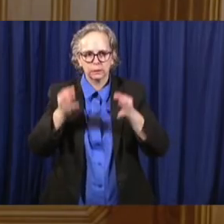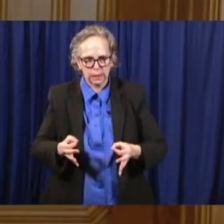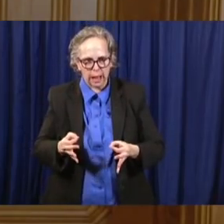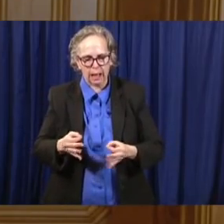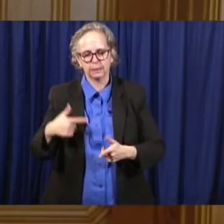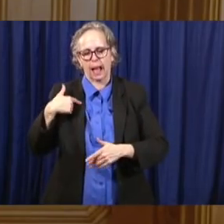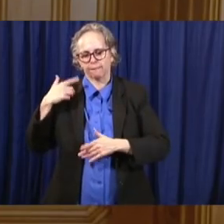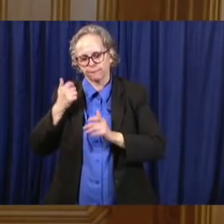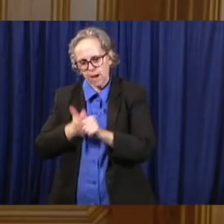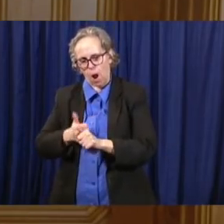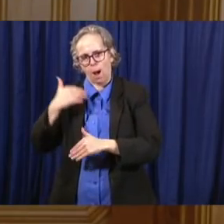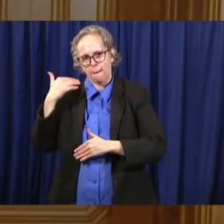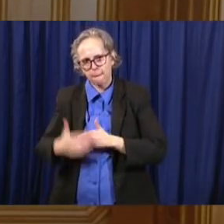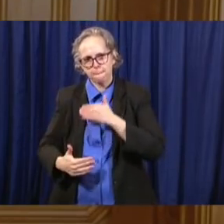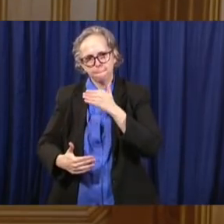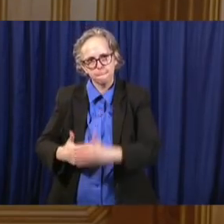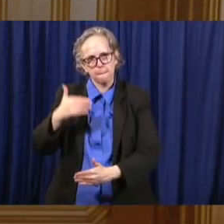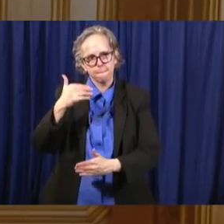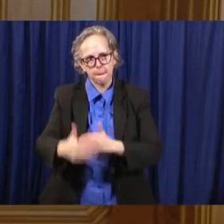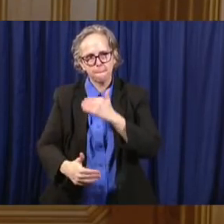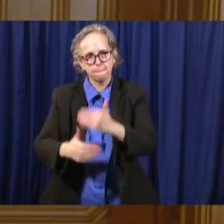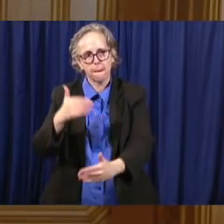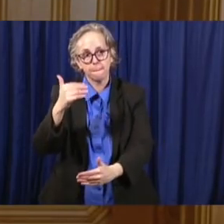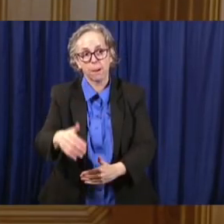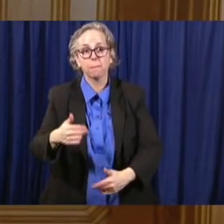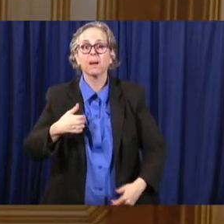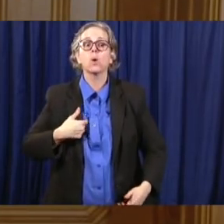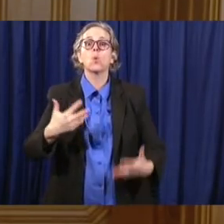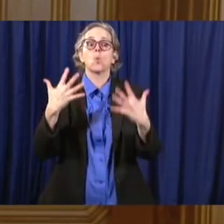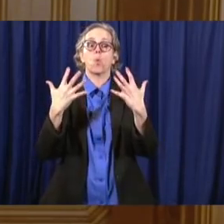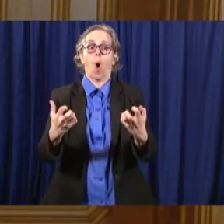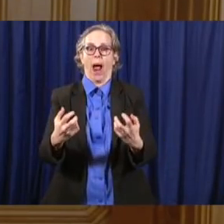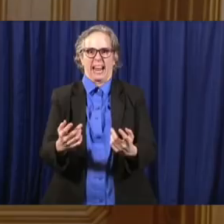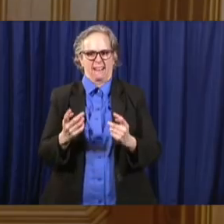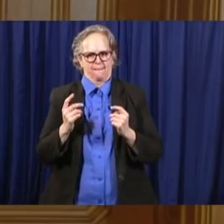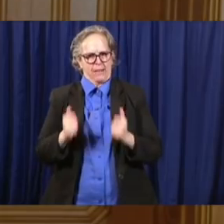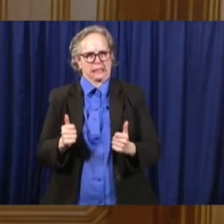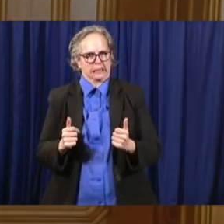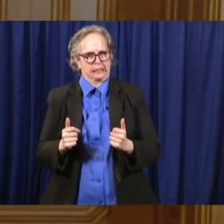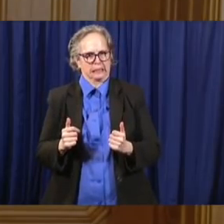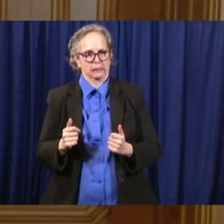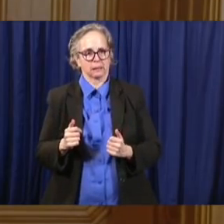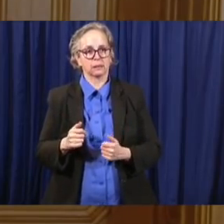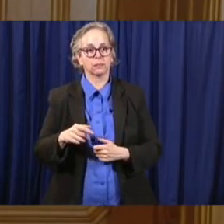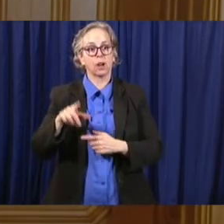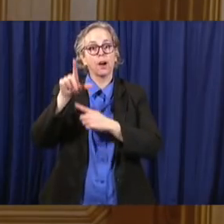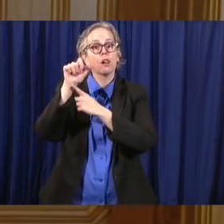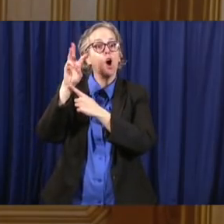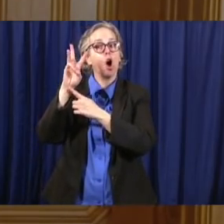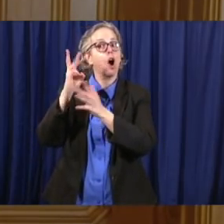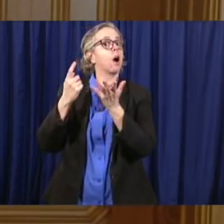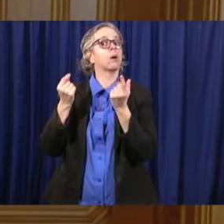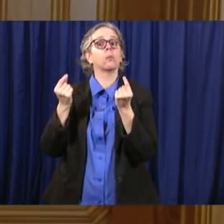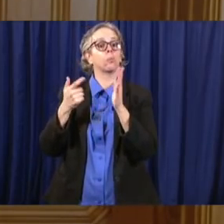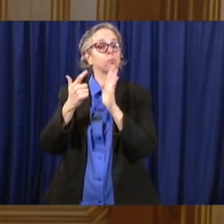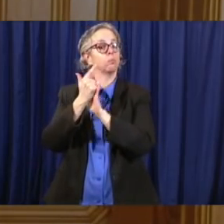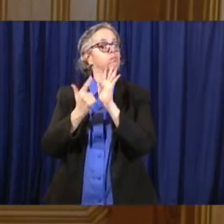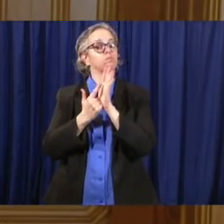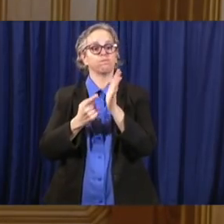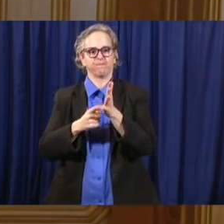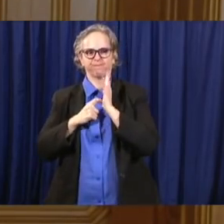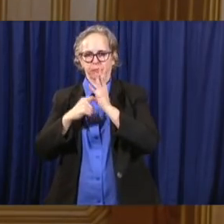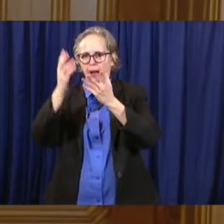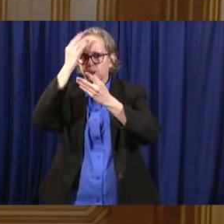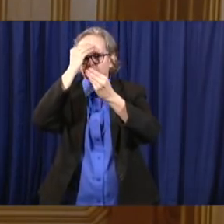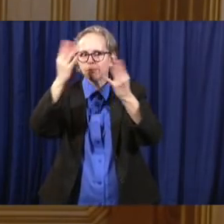this needs to be done quickly. Under the law, we must give prosecutors, judges, and victims notice of at